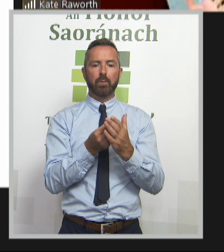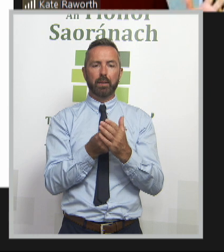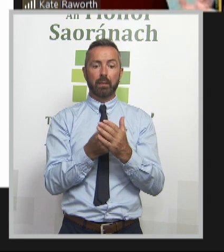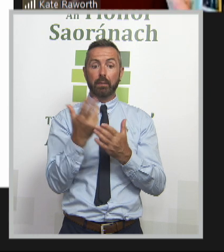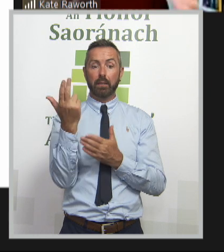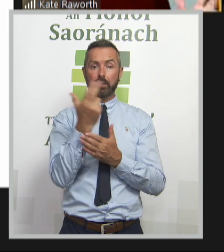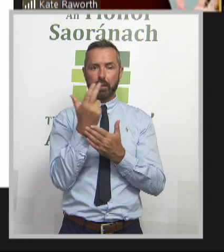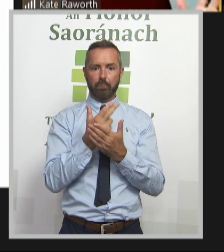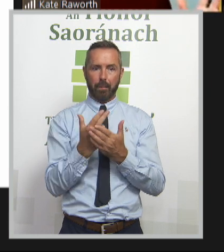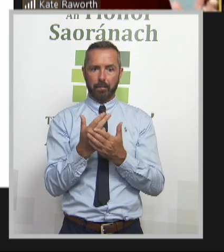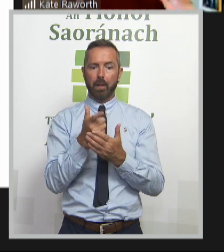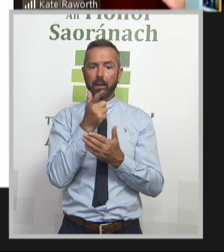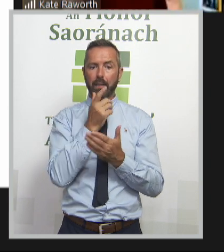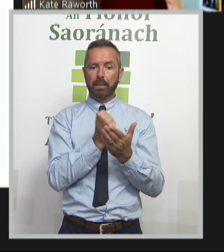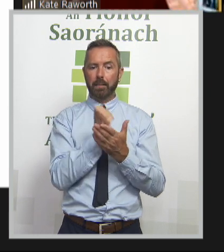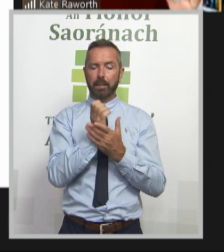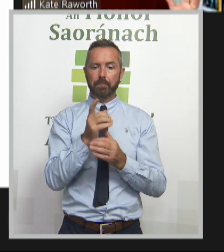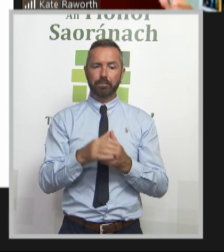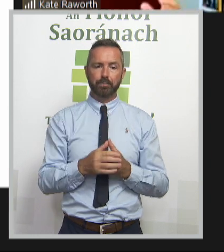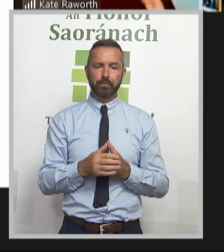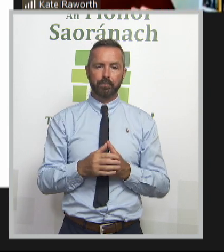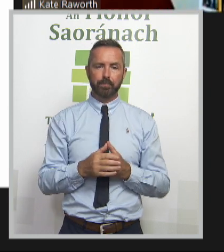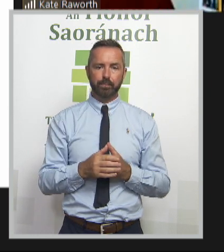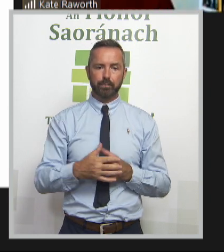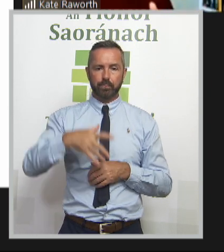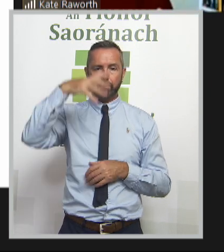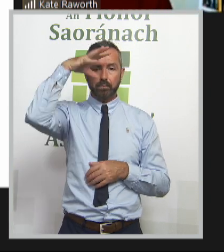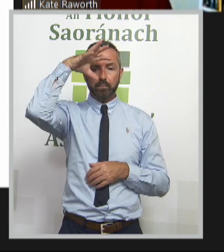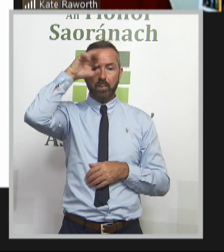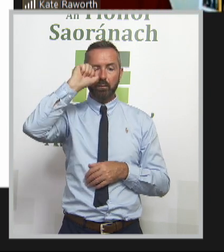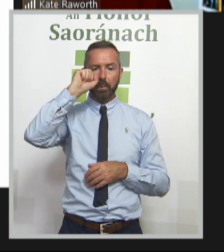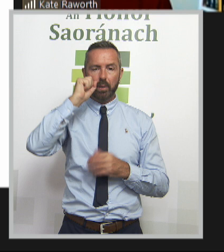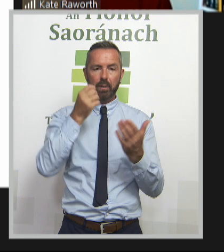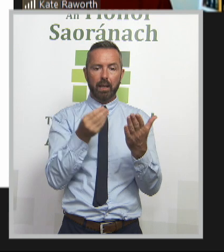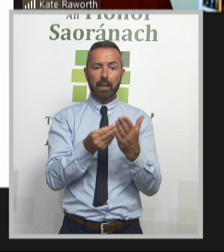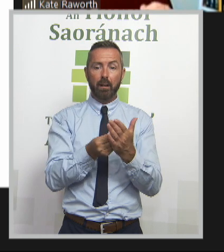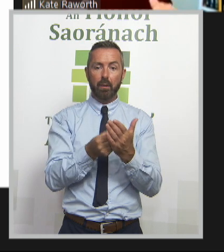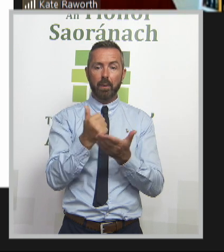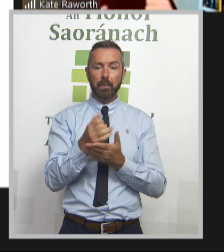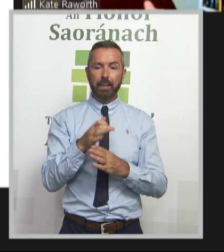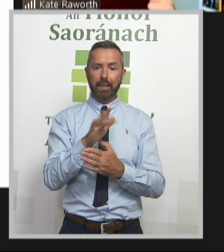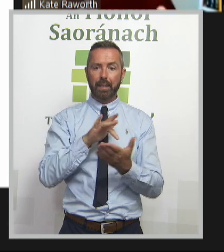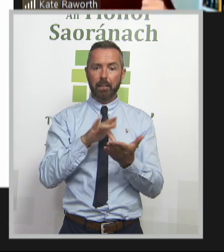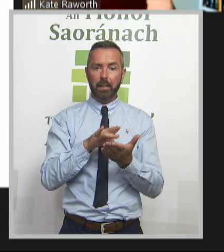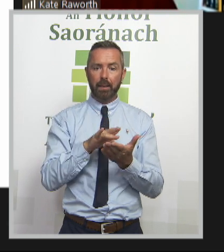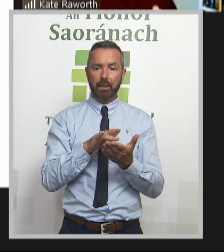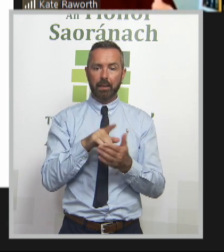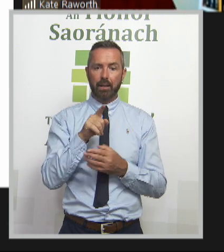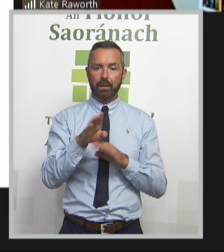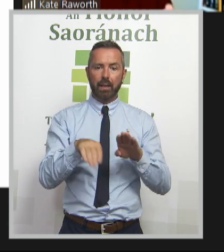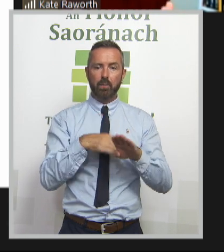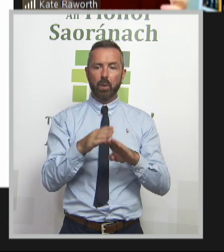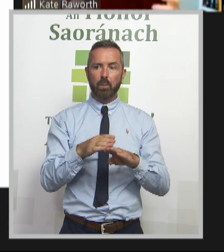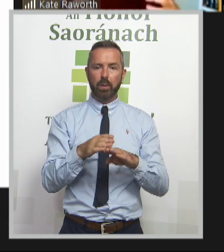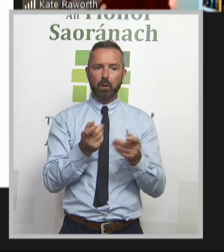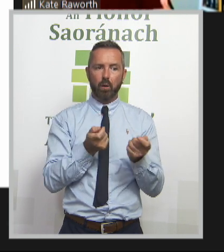diagram. Let me talk you through it. Let's remember that the economy, that space in the middle, that's the place where we organize to provision